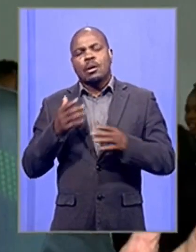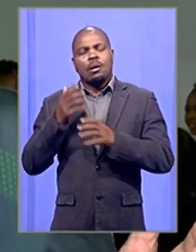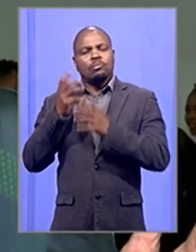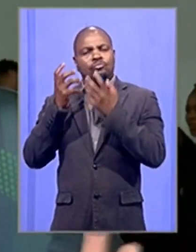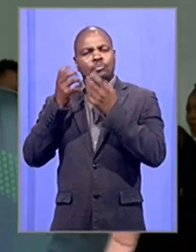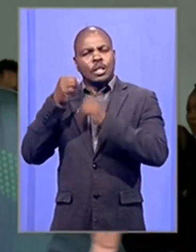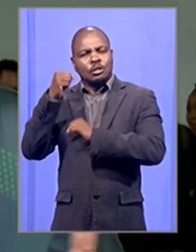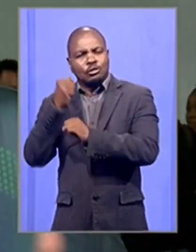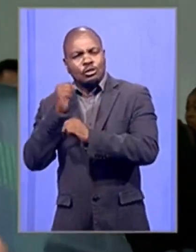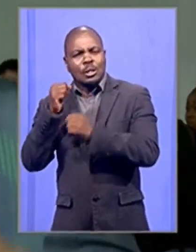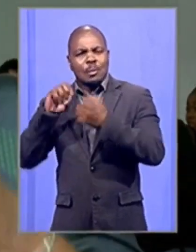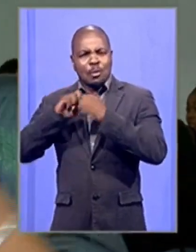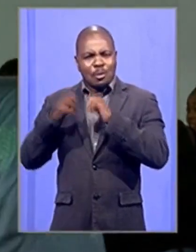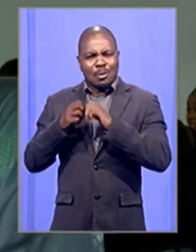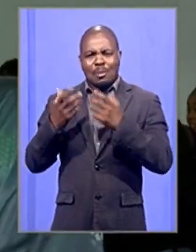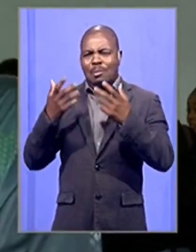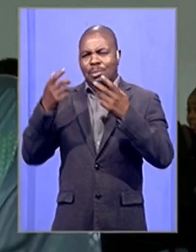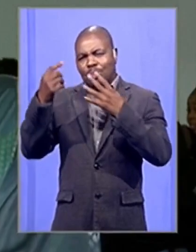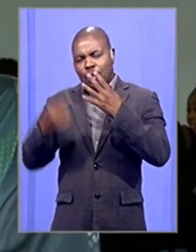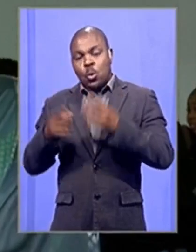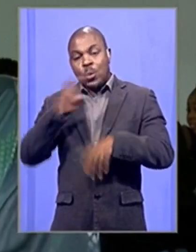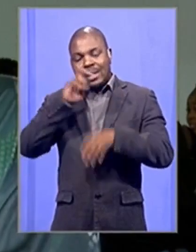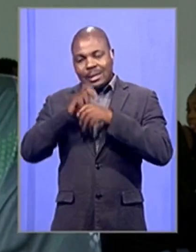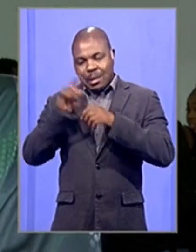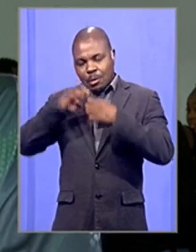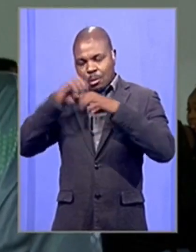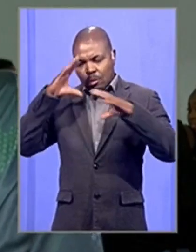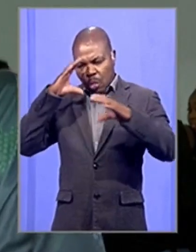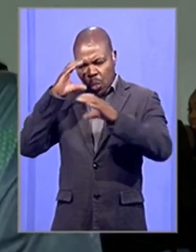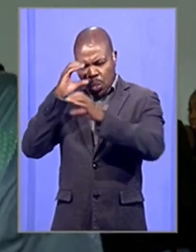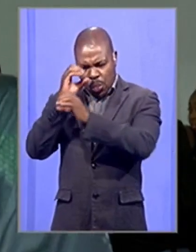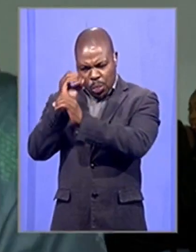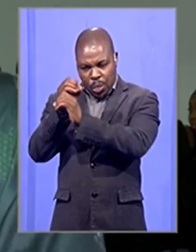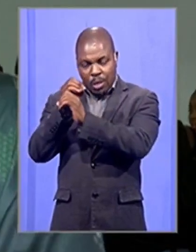engineering problem and all of that, you've got to zoom into that. So